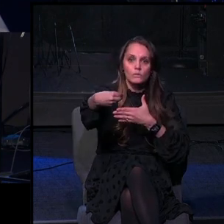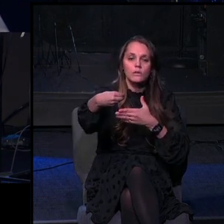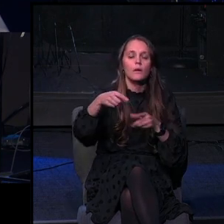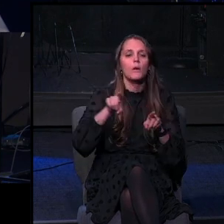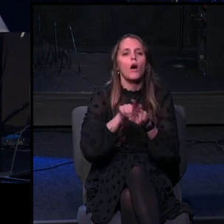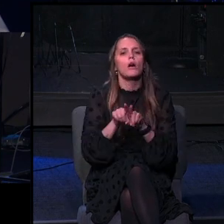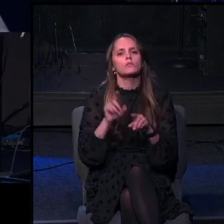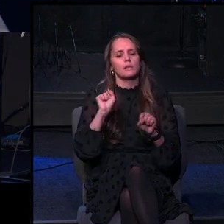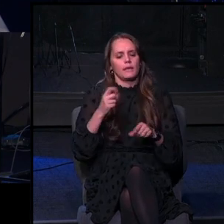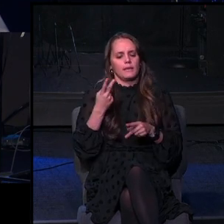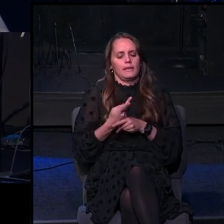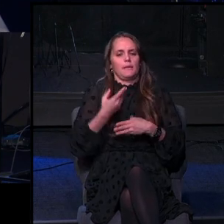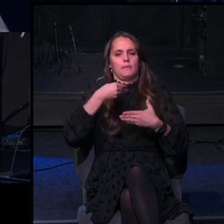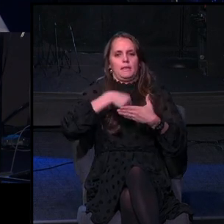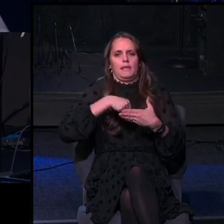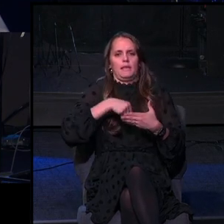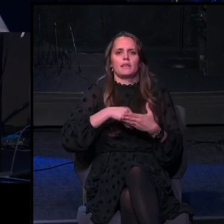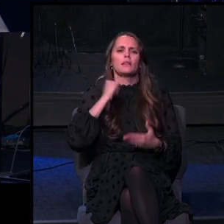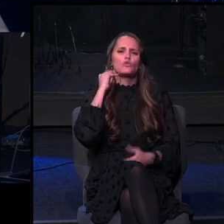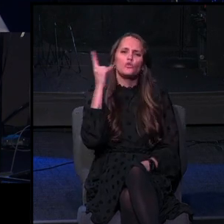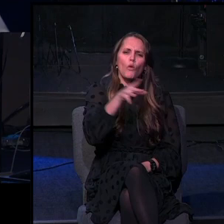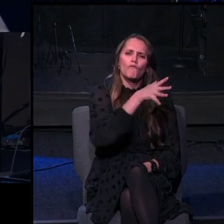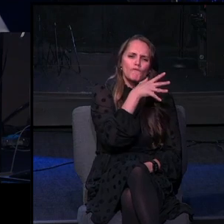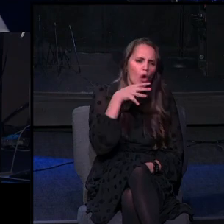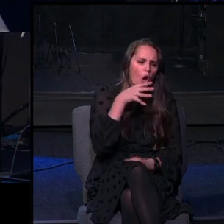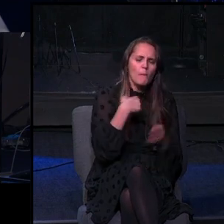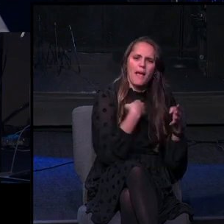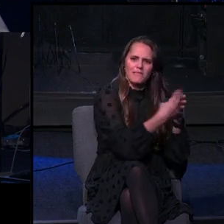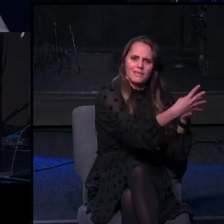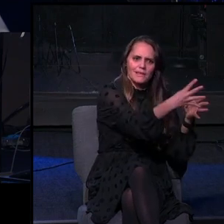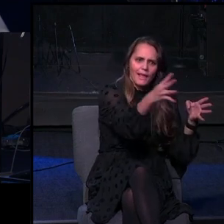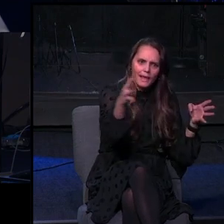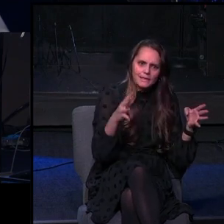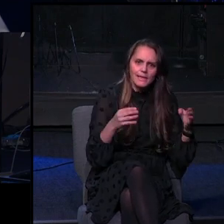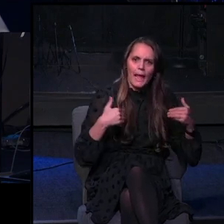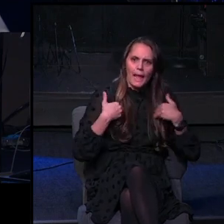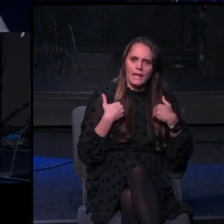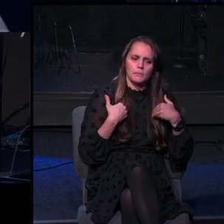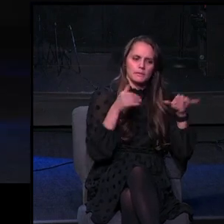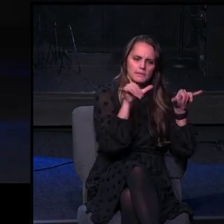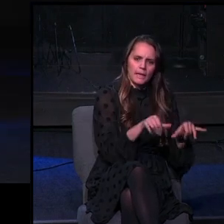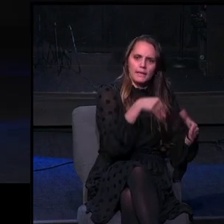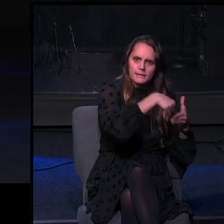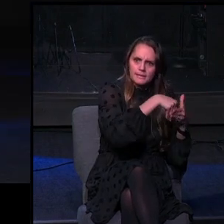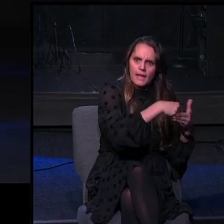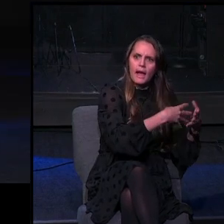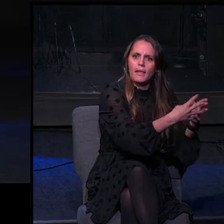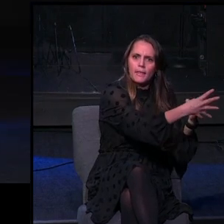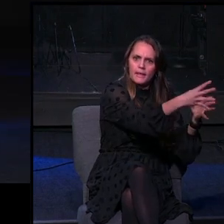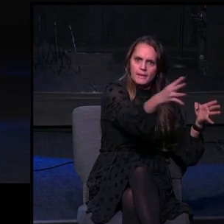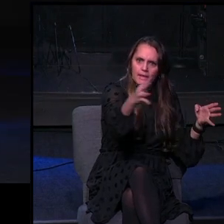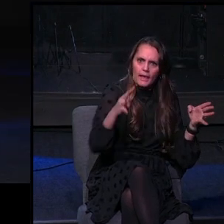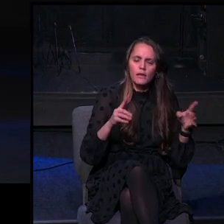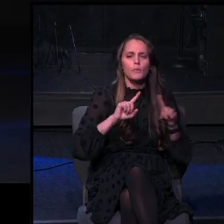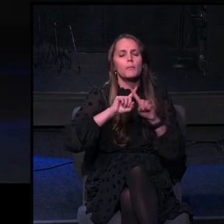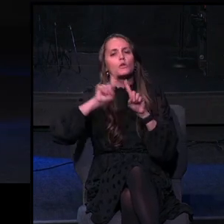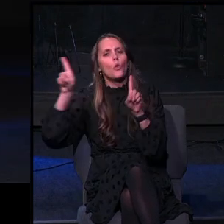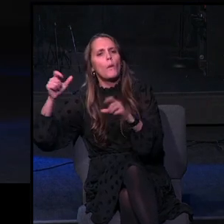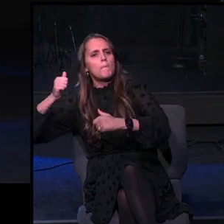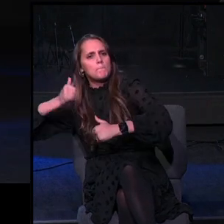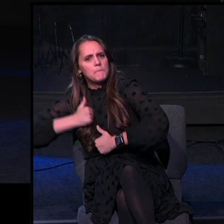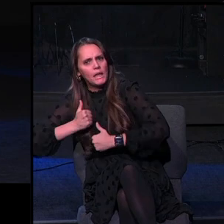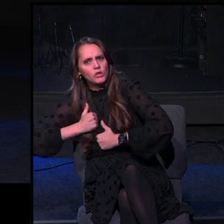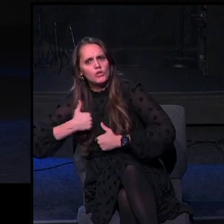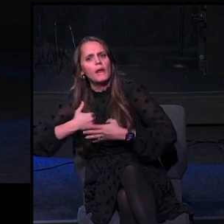keep animals in. There's a gate on a military compound. It's meant to keep people out. They function differently, but gates have